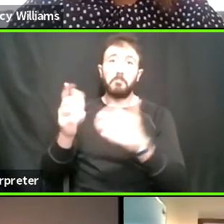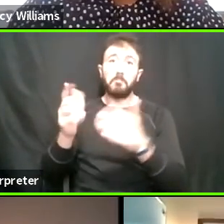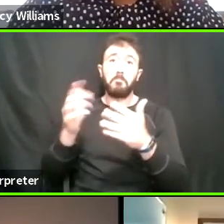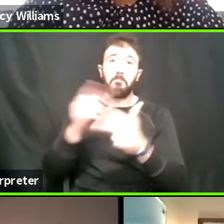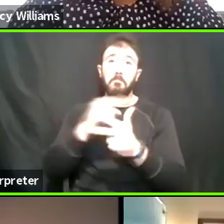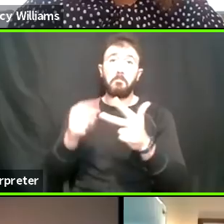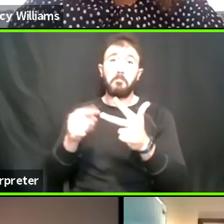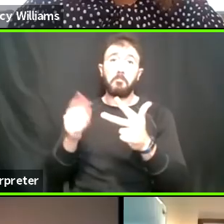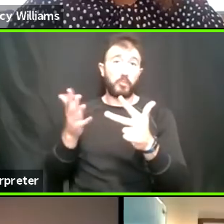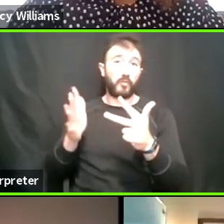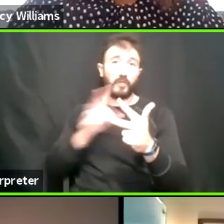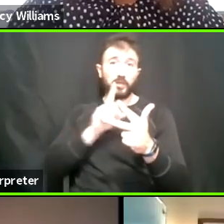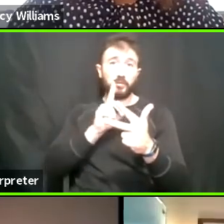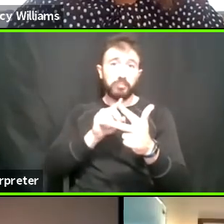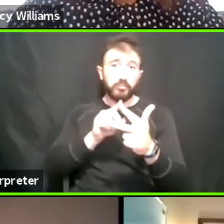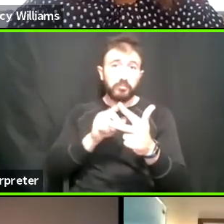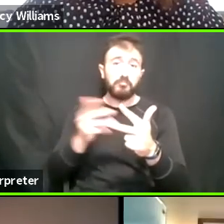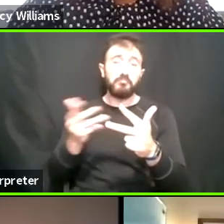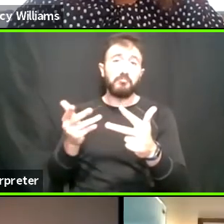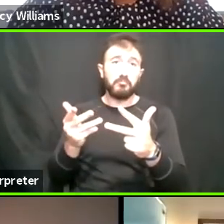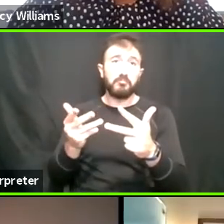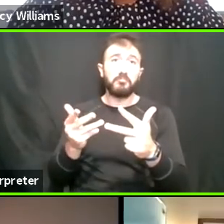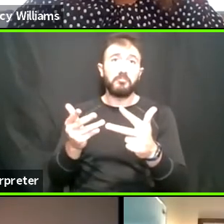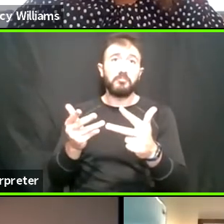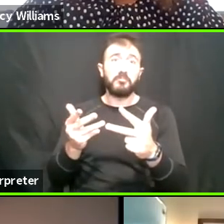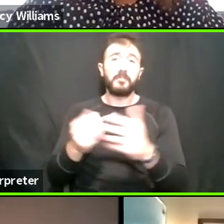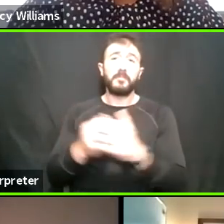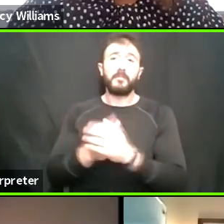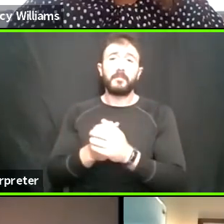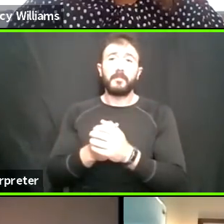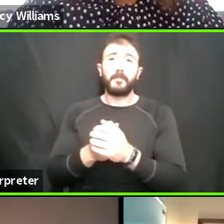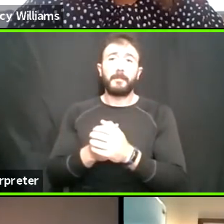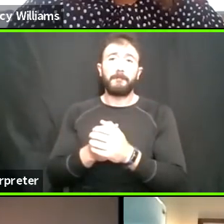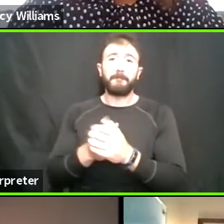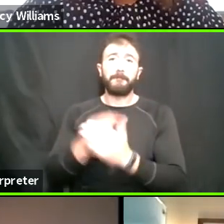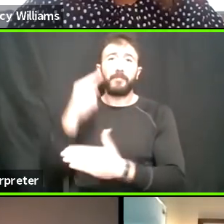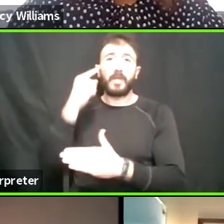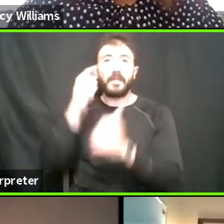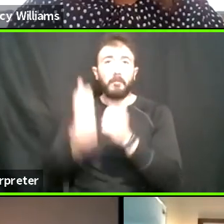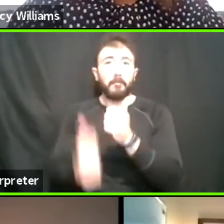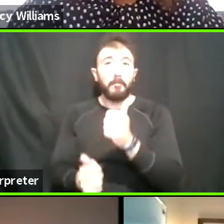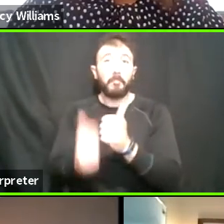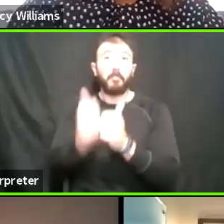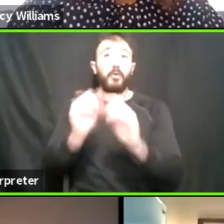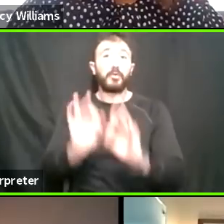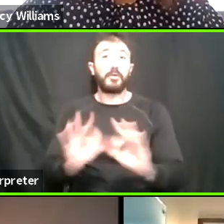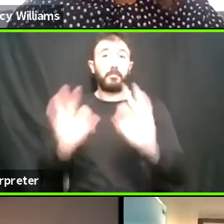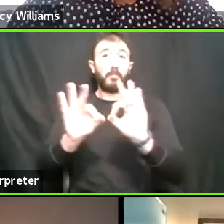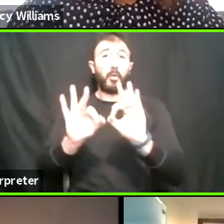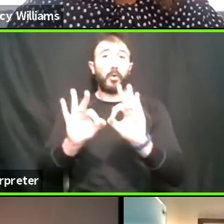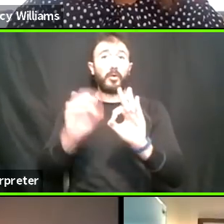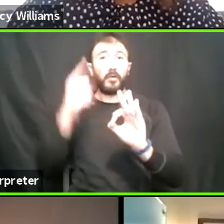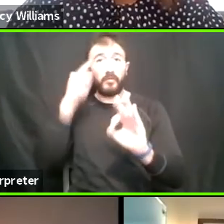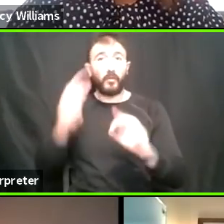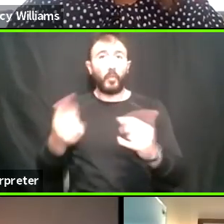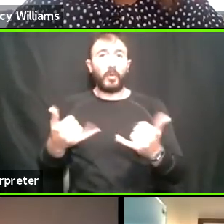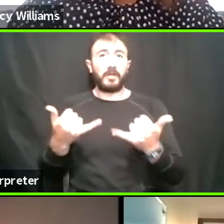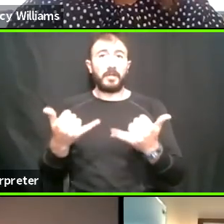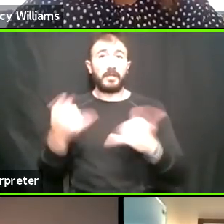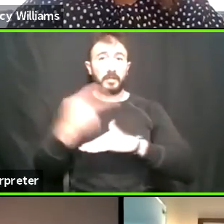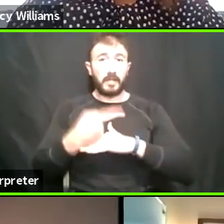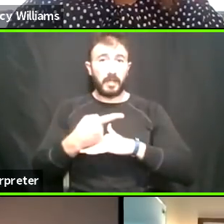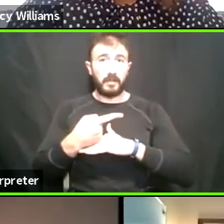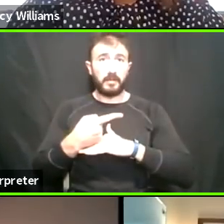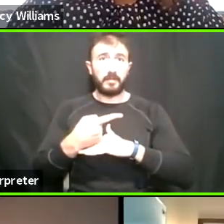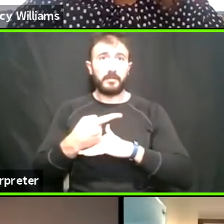I think we'll try to answer, but I think probably the most important for today is we'll give you time,